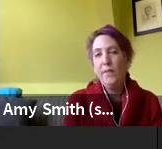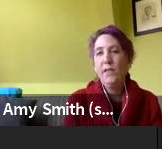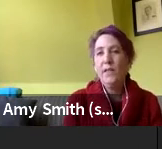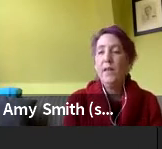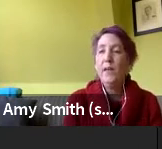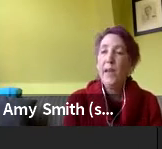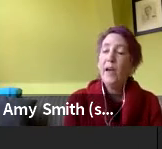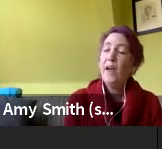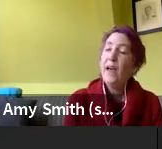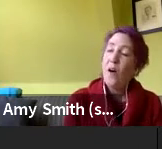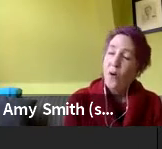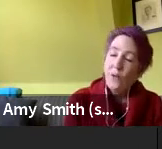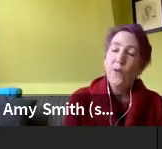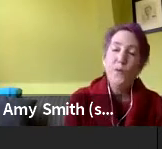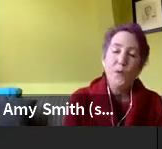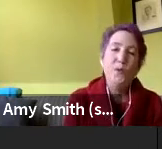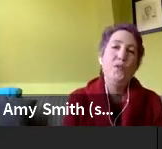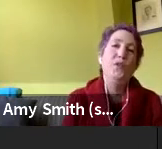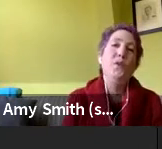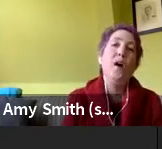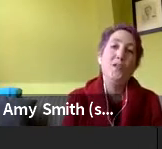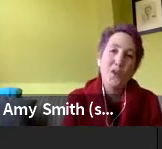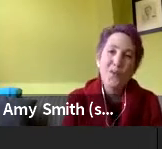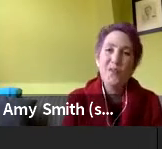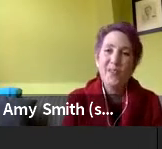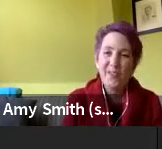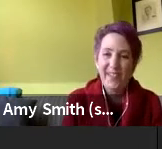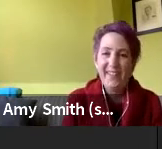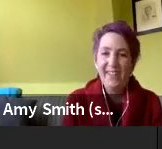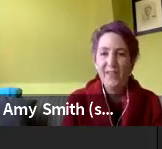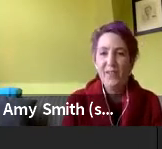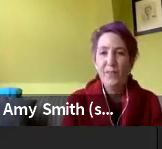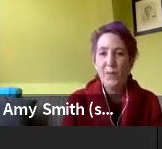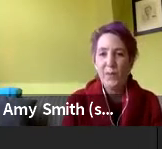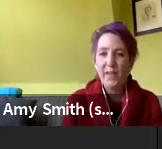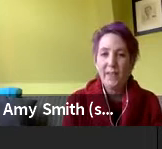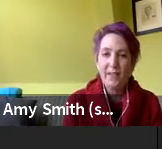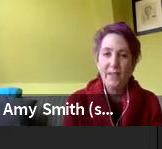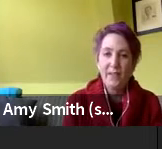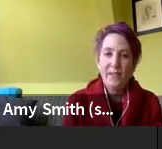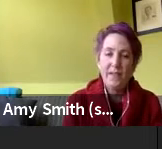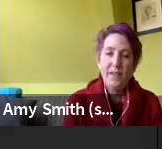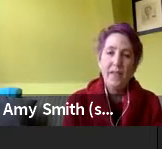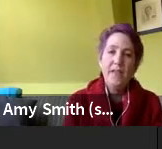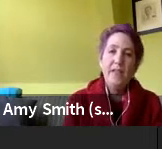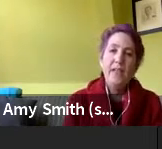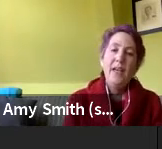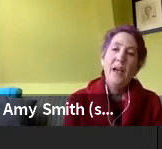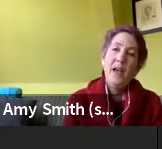to July 15th and may also move to October 15th if this bill passes.